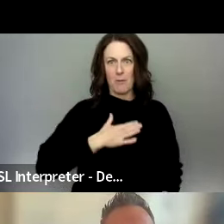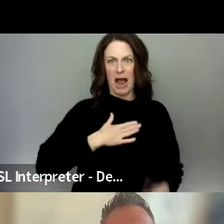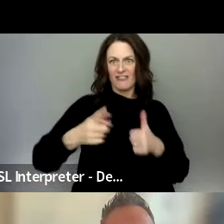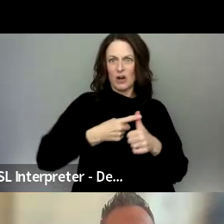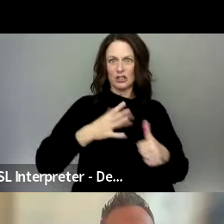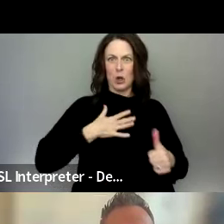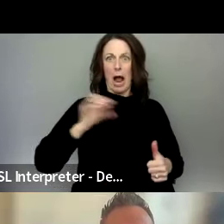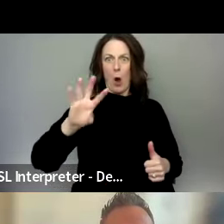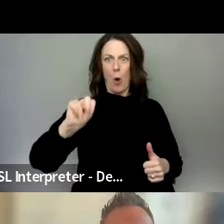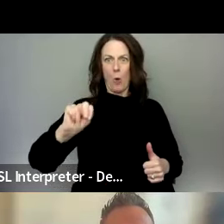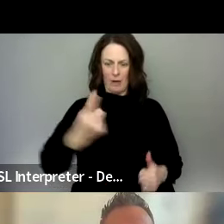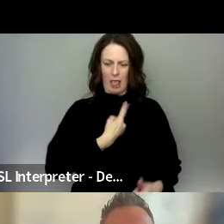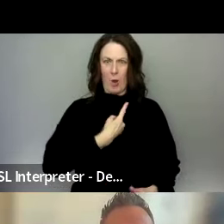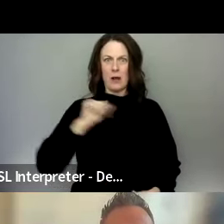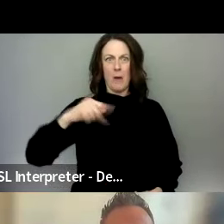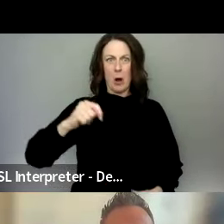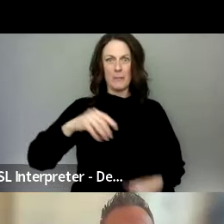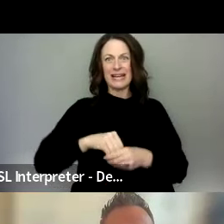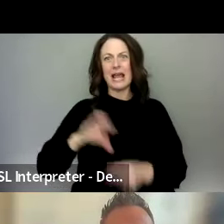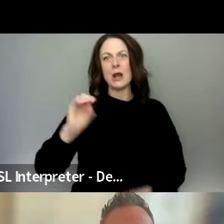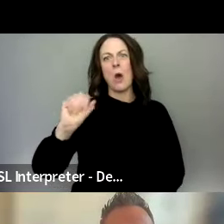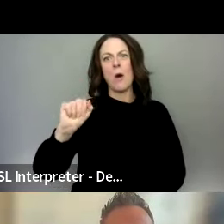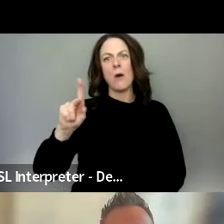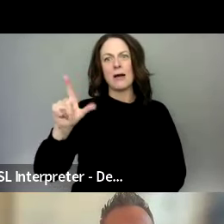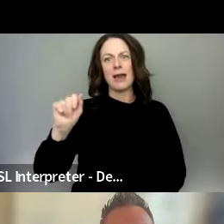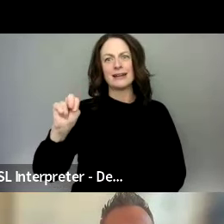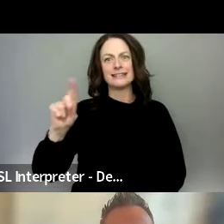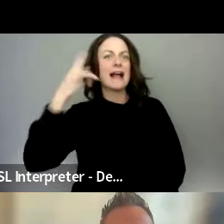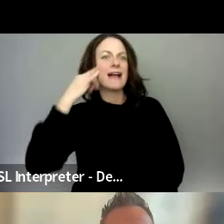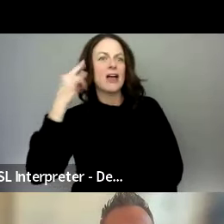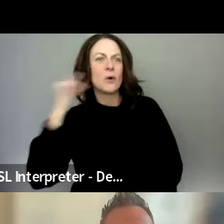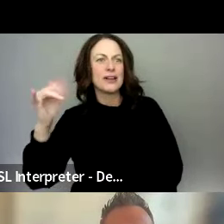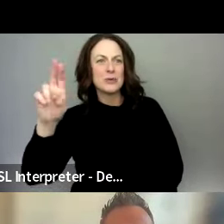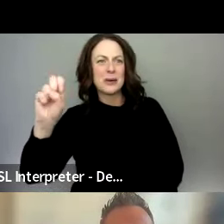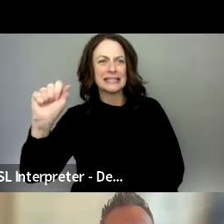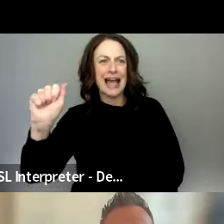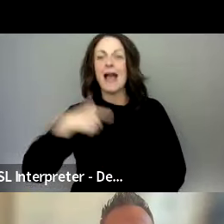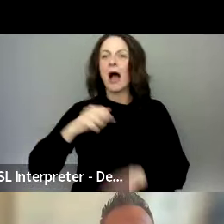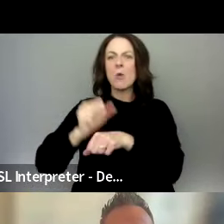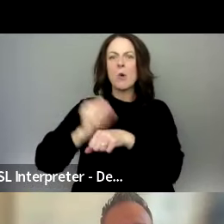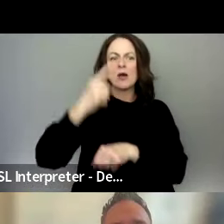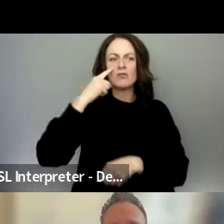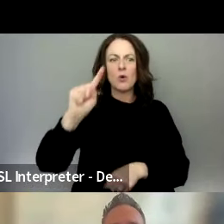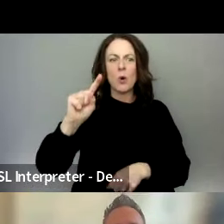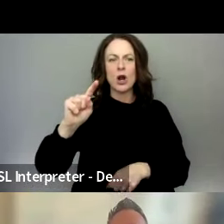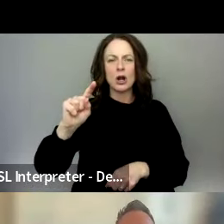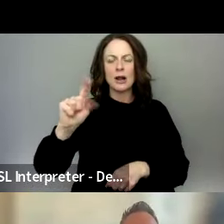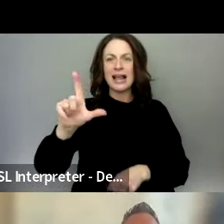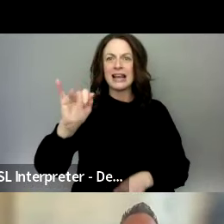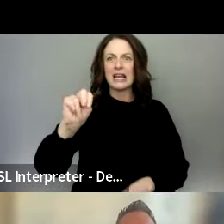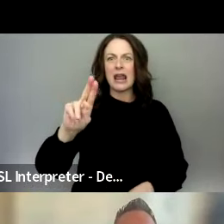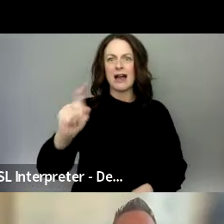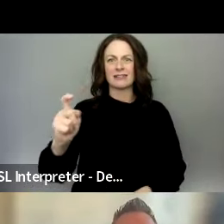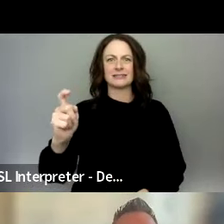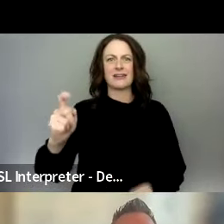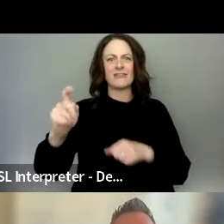own apartment all by myself in Oakland. So yay. I work for the Linux